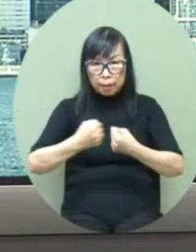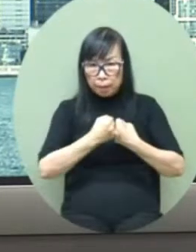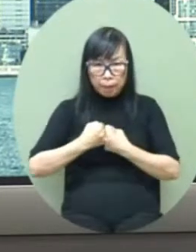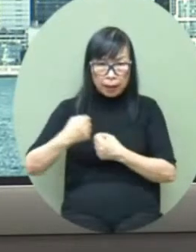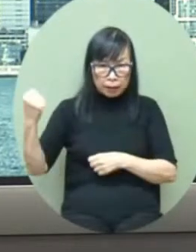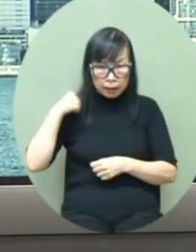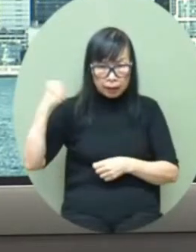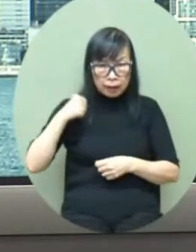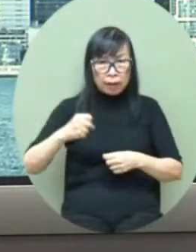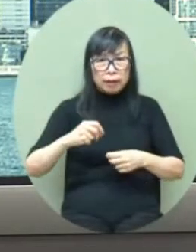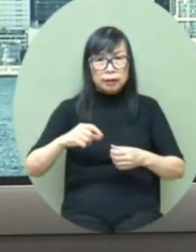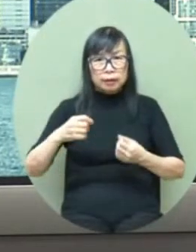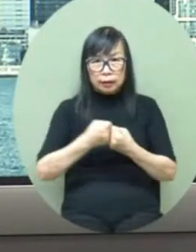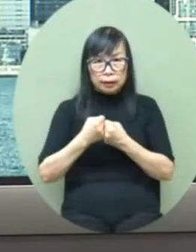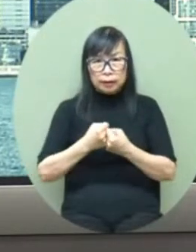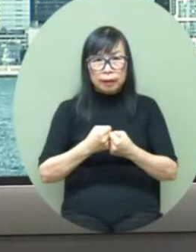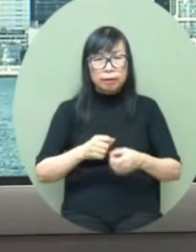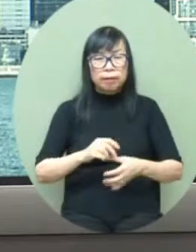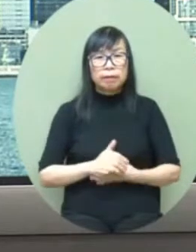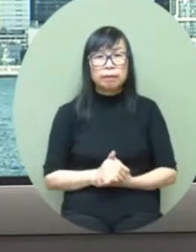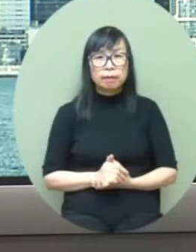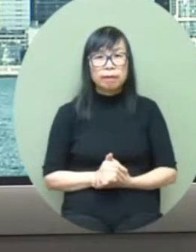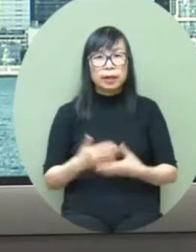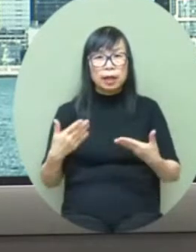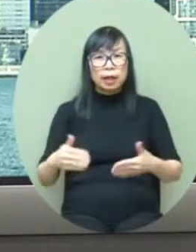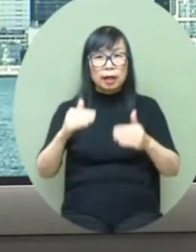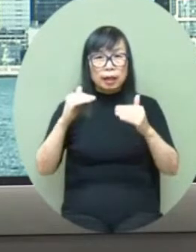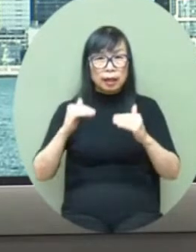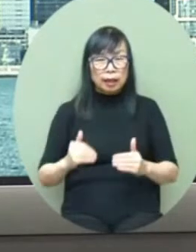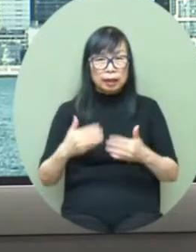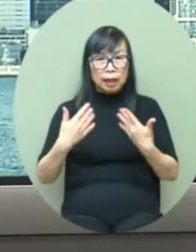can enhance Hong Kong's economic development and